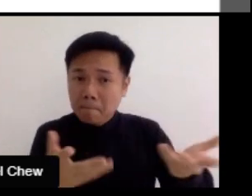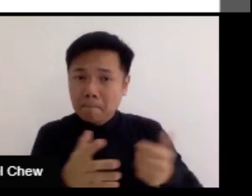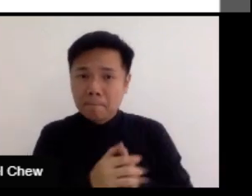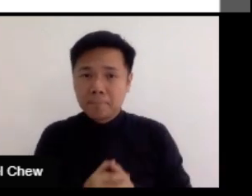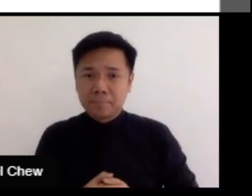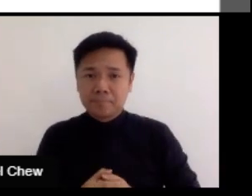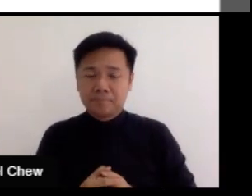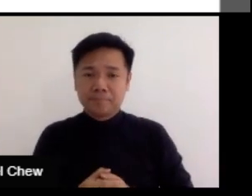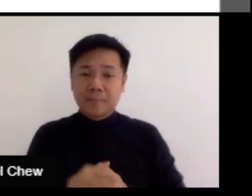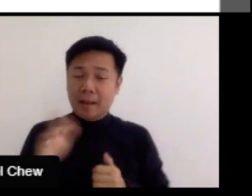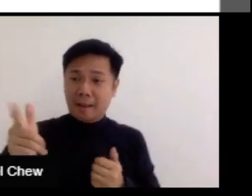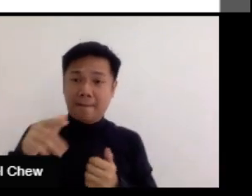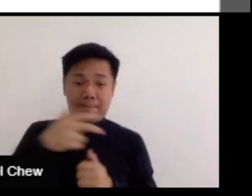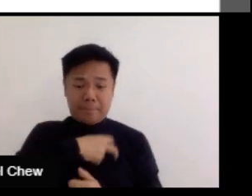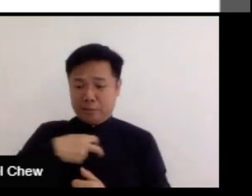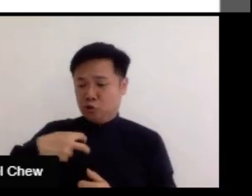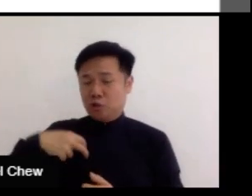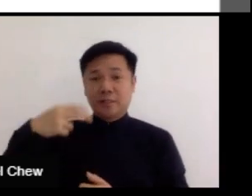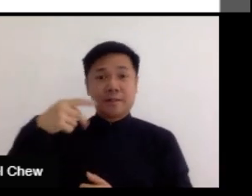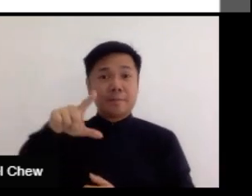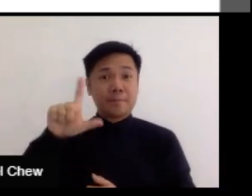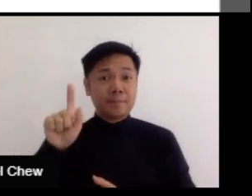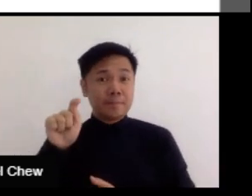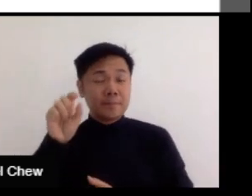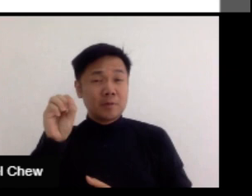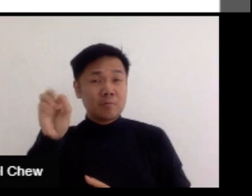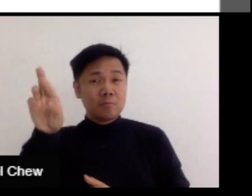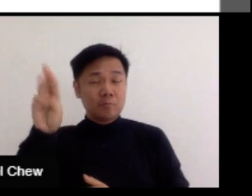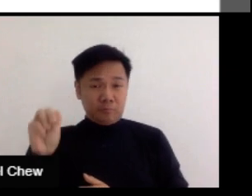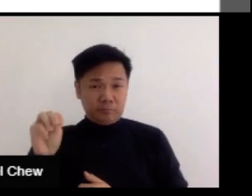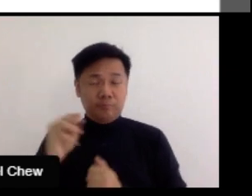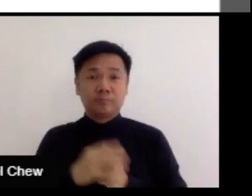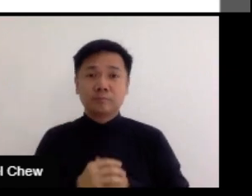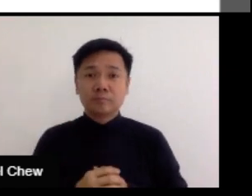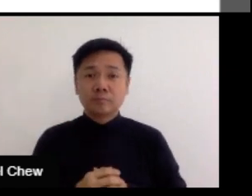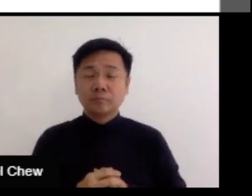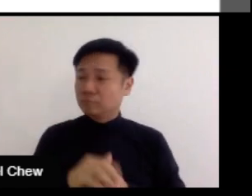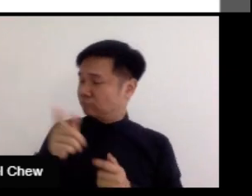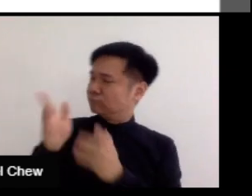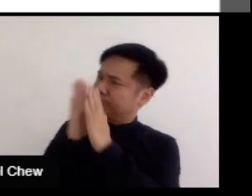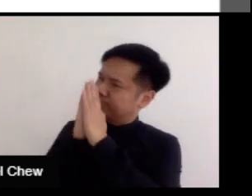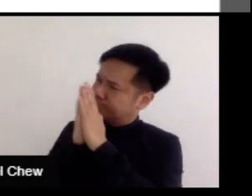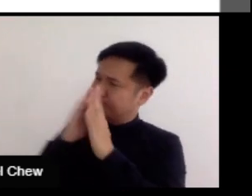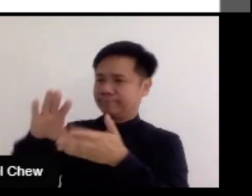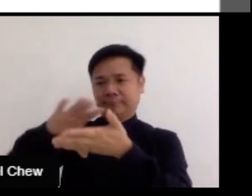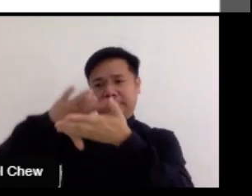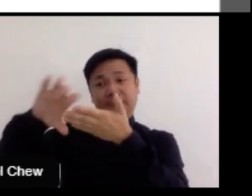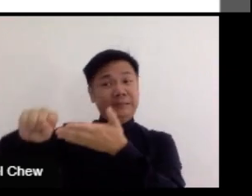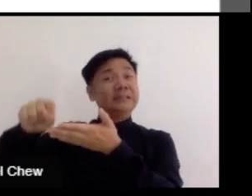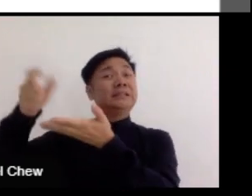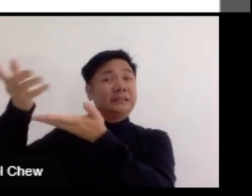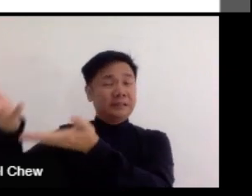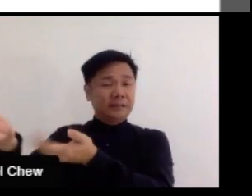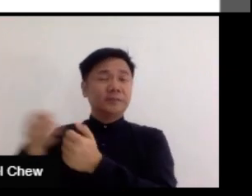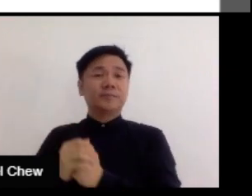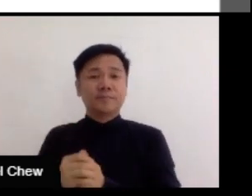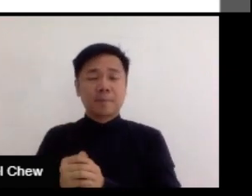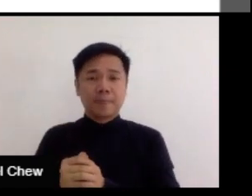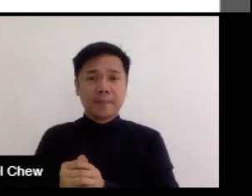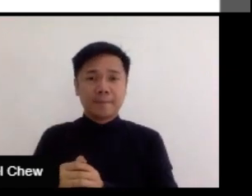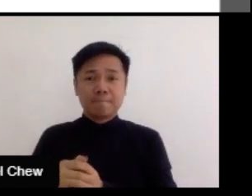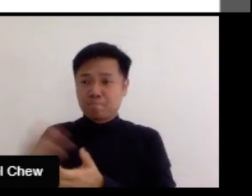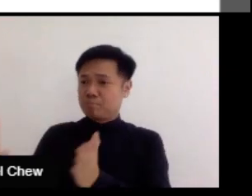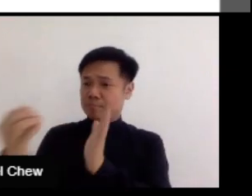can't flexible about this issue, and we asked the secretariat to add this term if